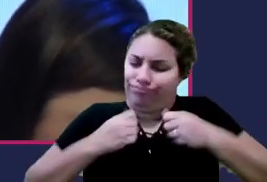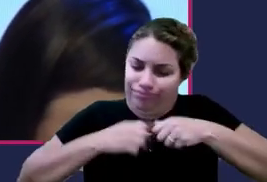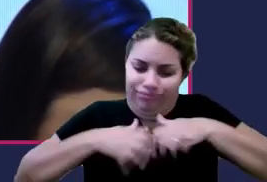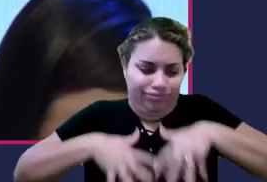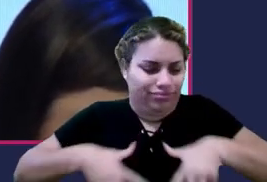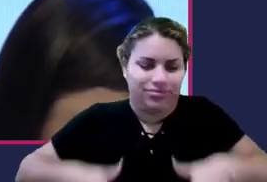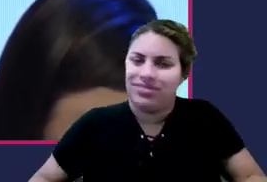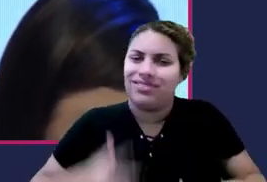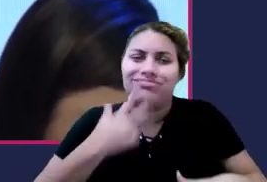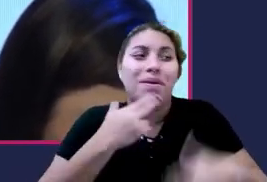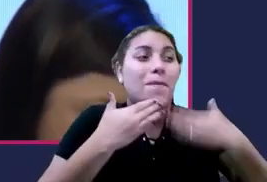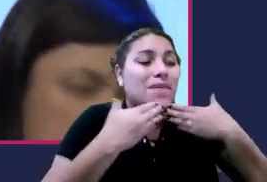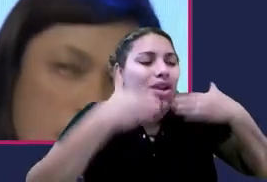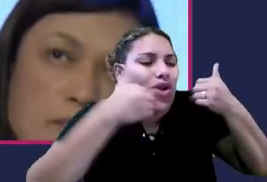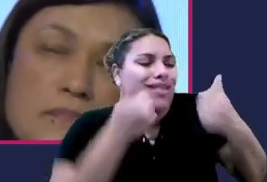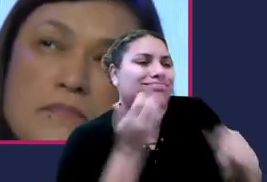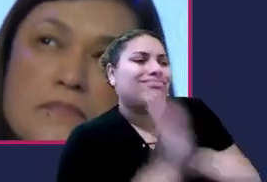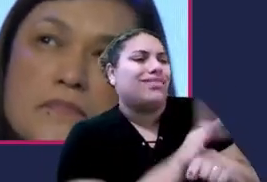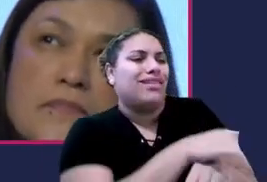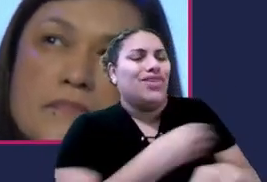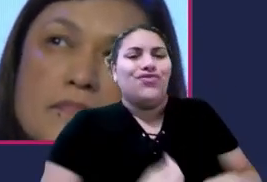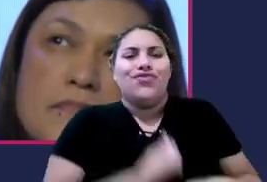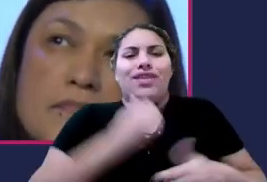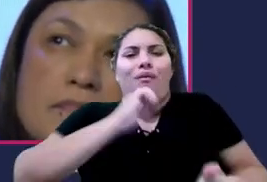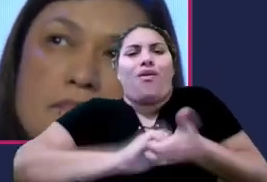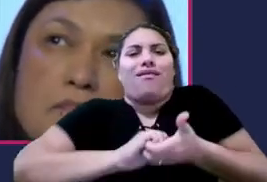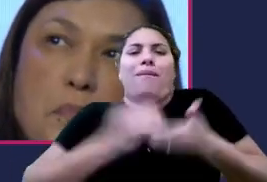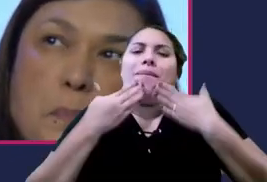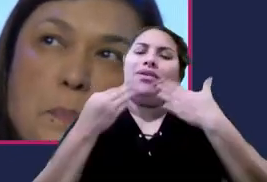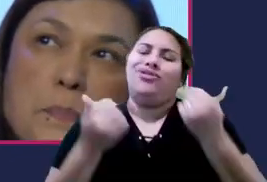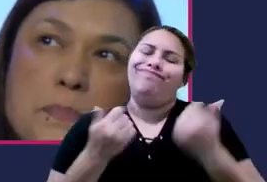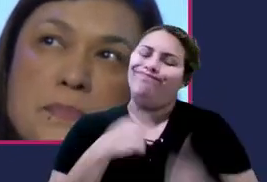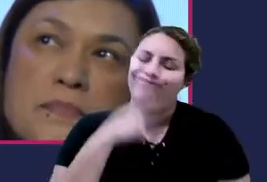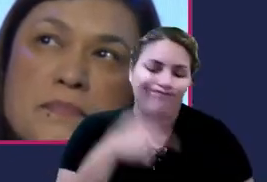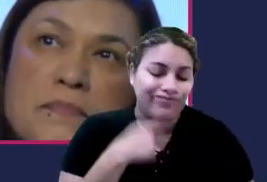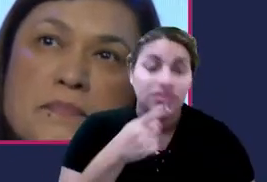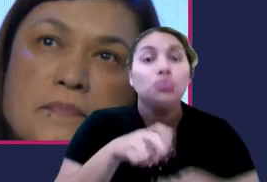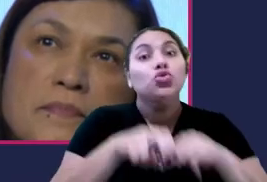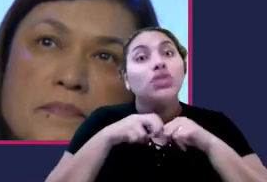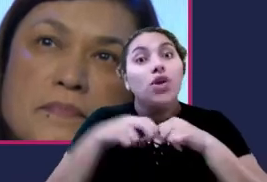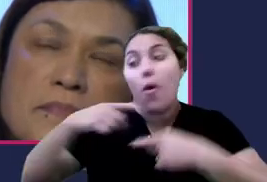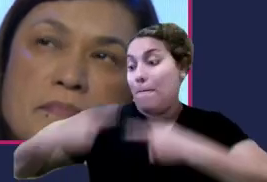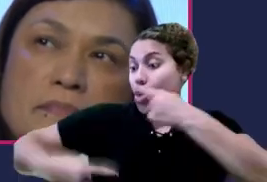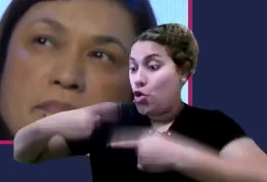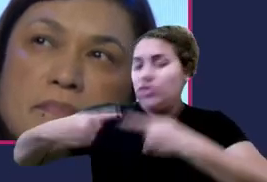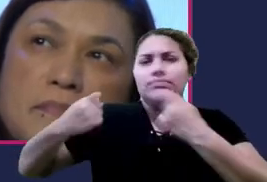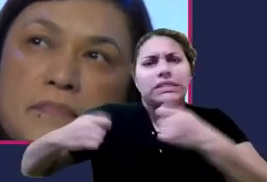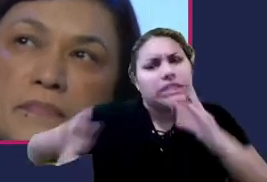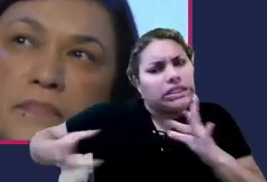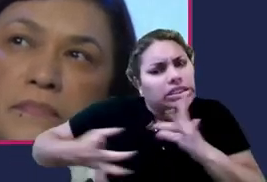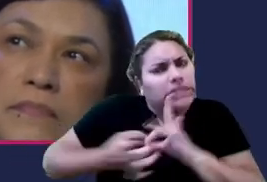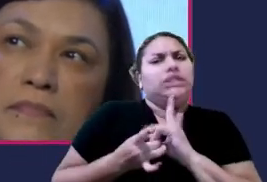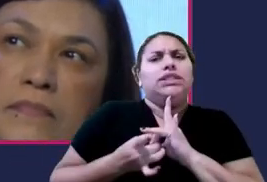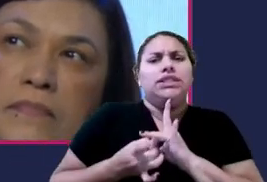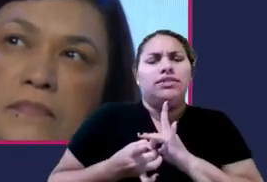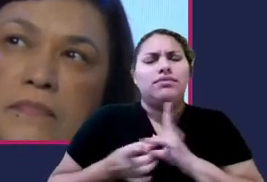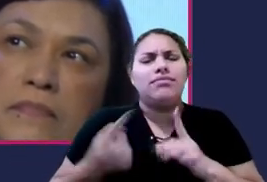can improve these people's quality of life as much as you could have. So